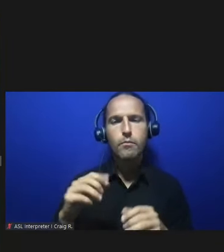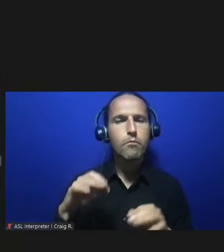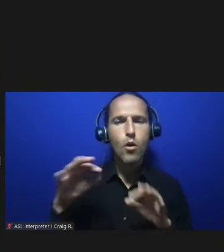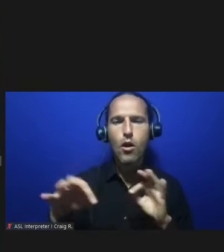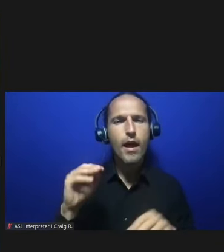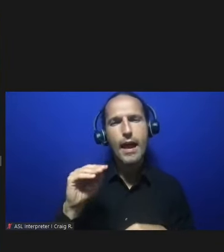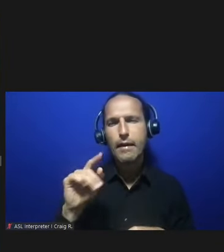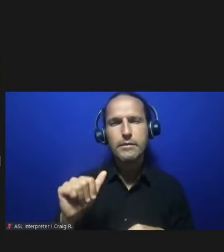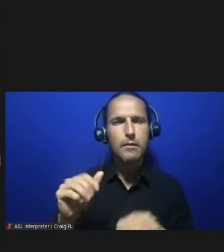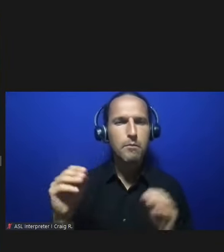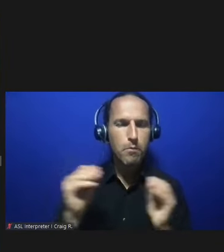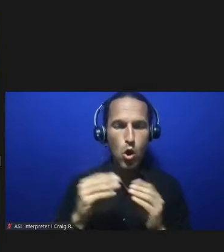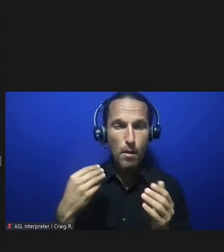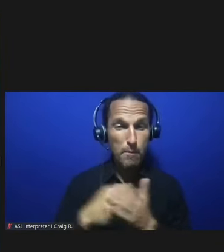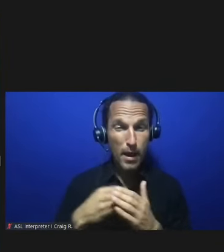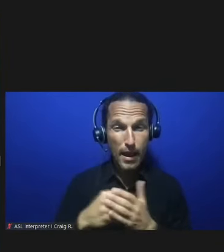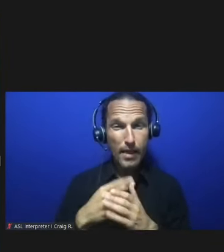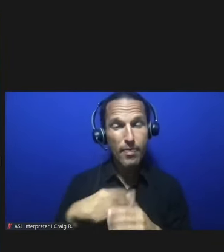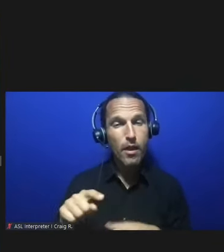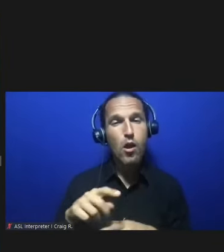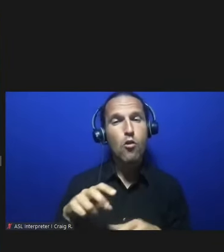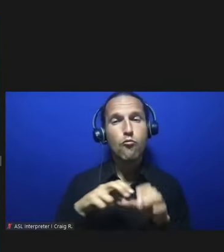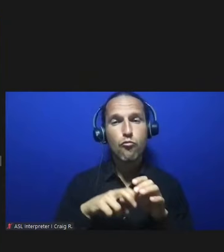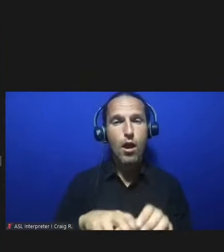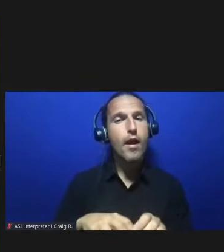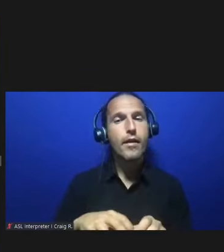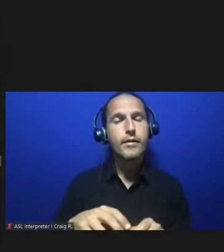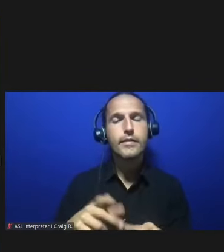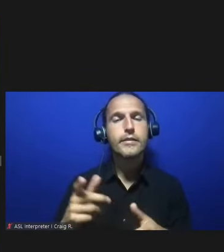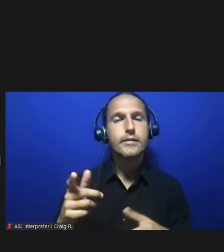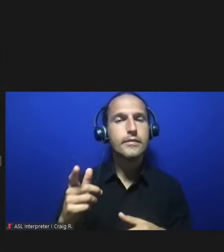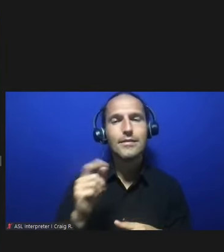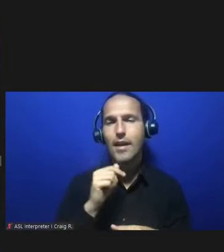any more money, and the riders cannot afford this